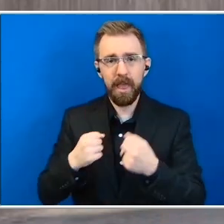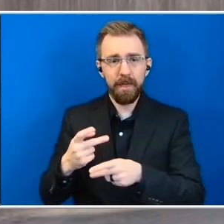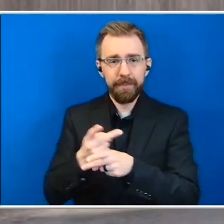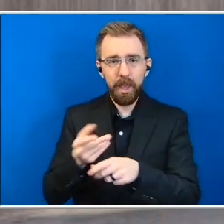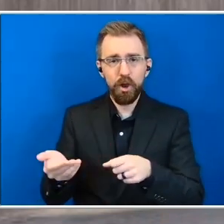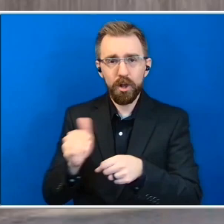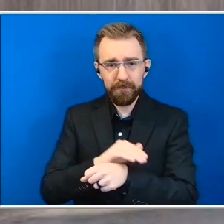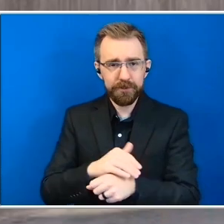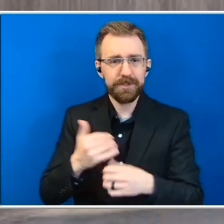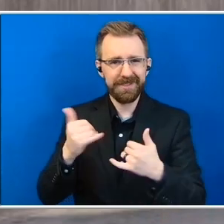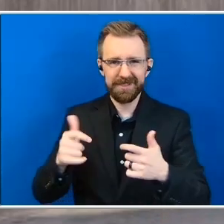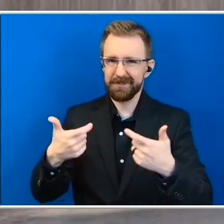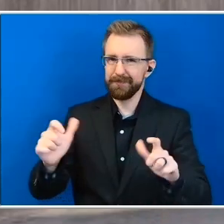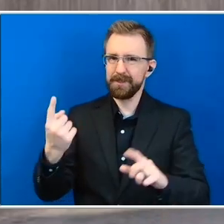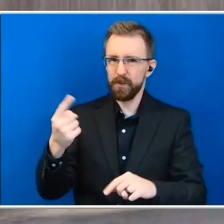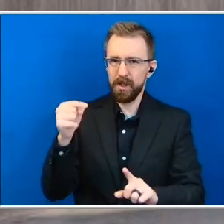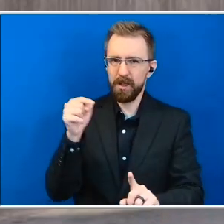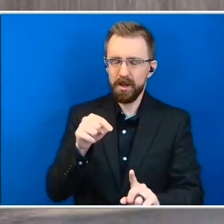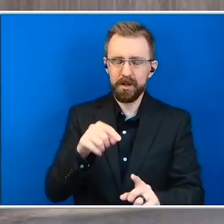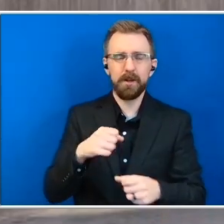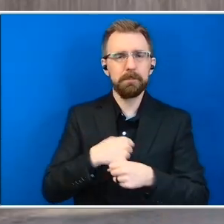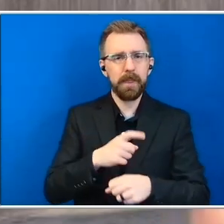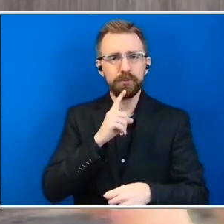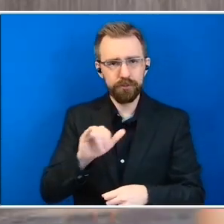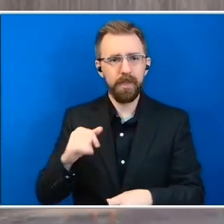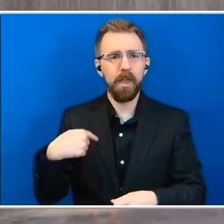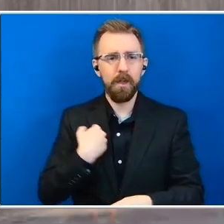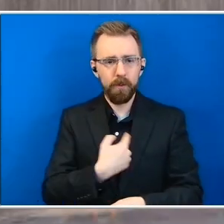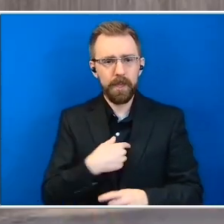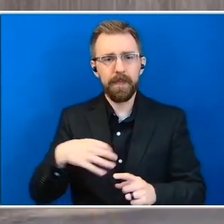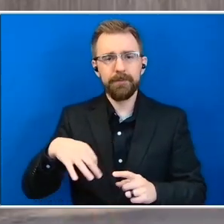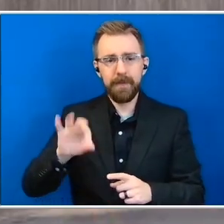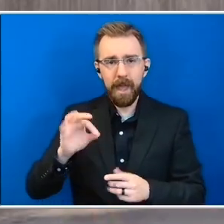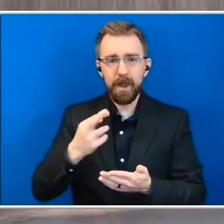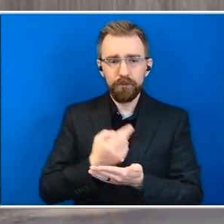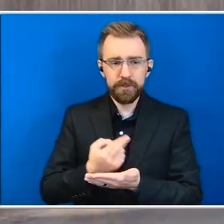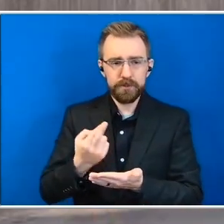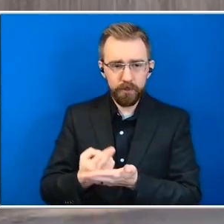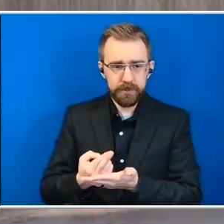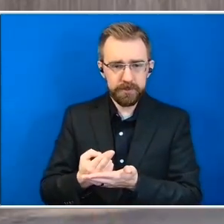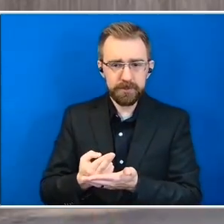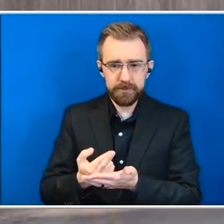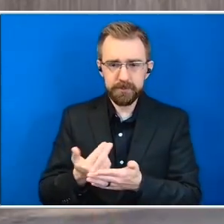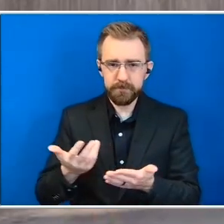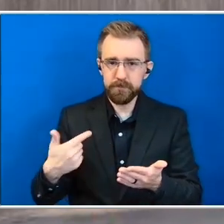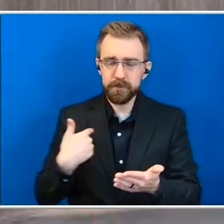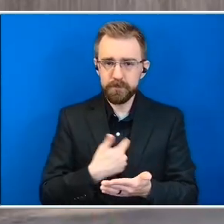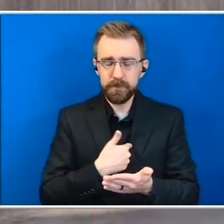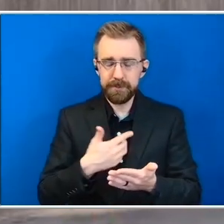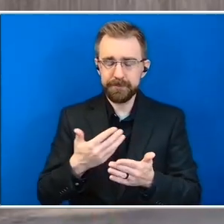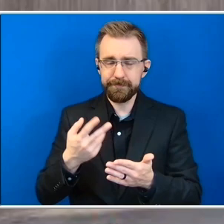big one. So making sure that we find the resources, which are getting every time more limited.